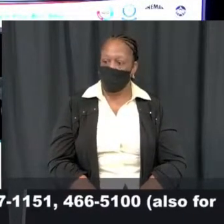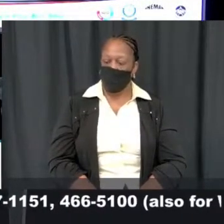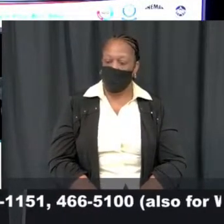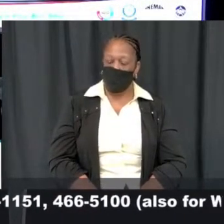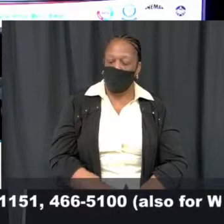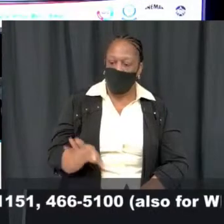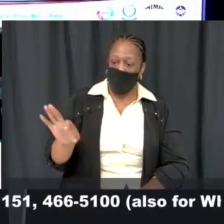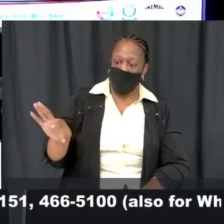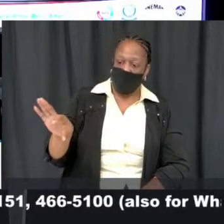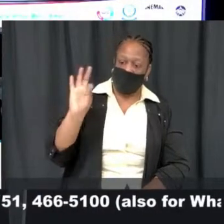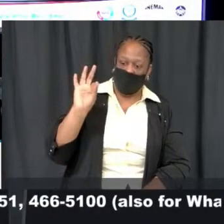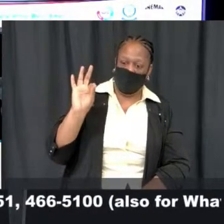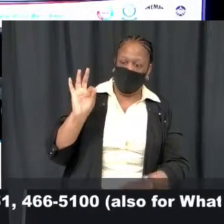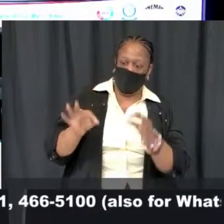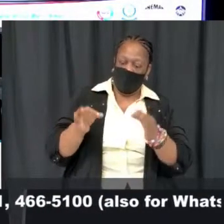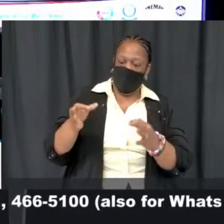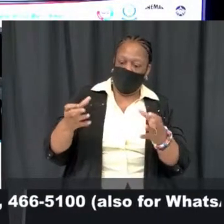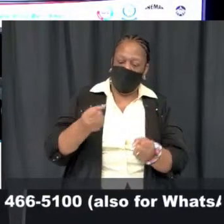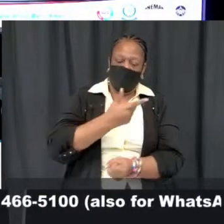their choices.